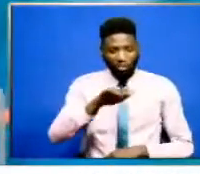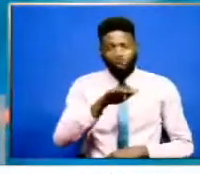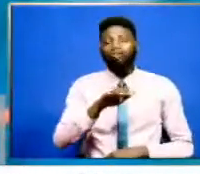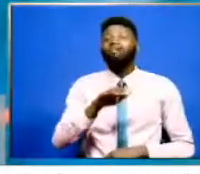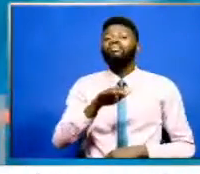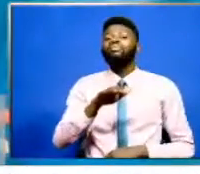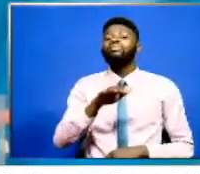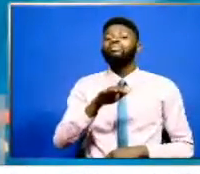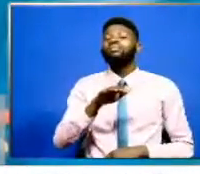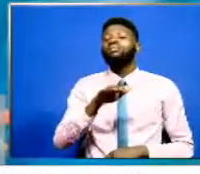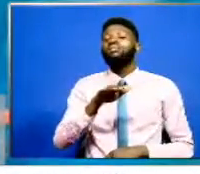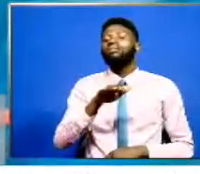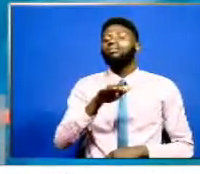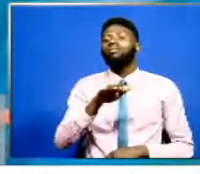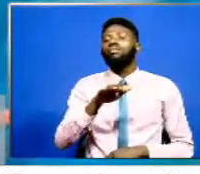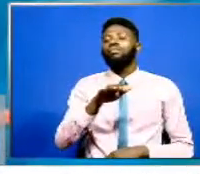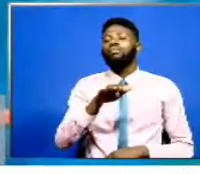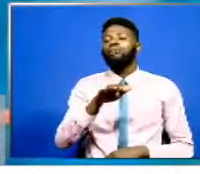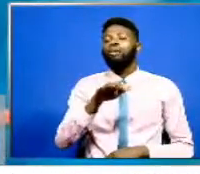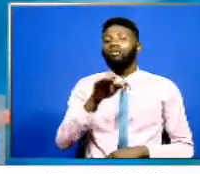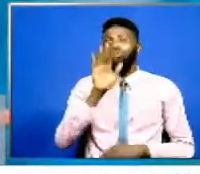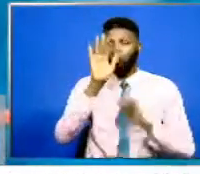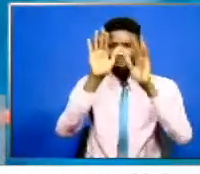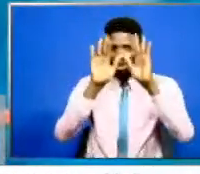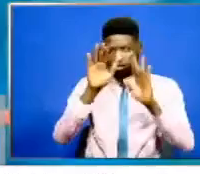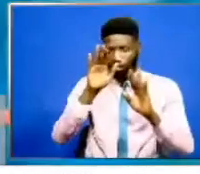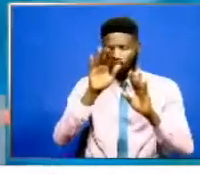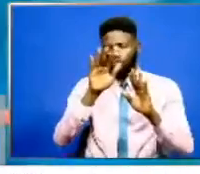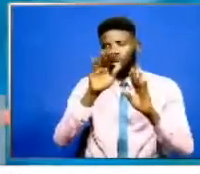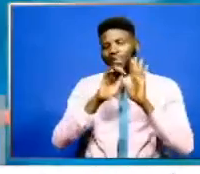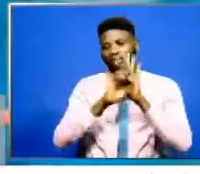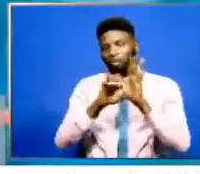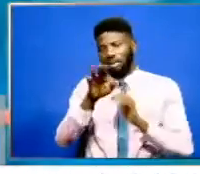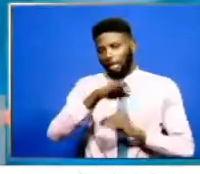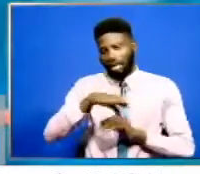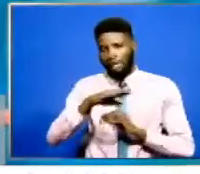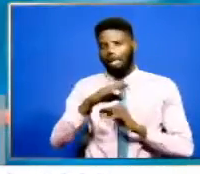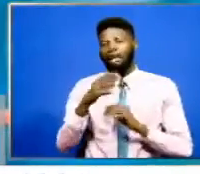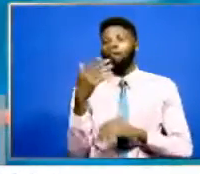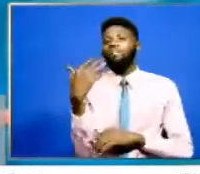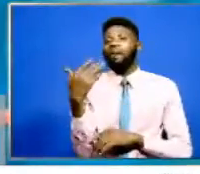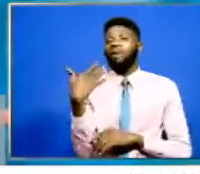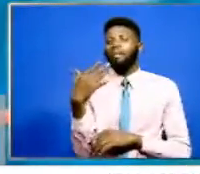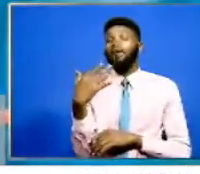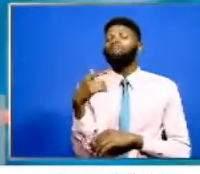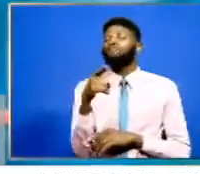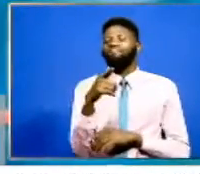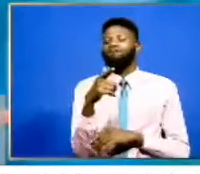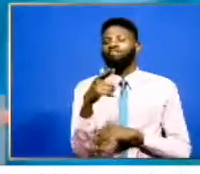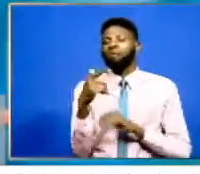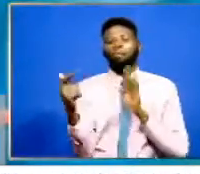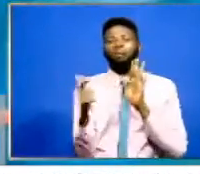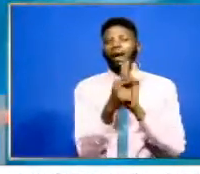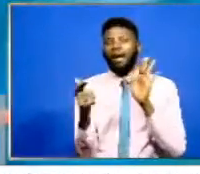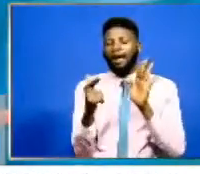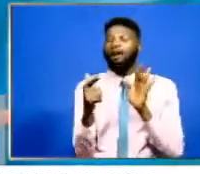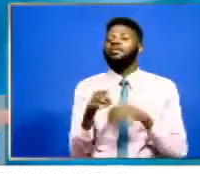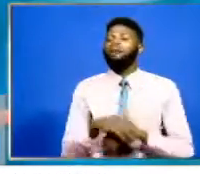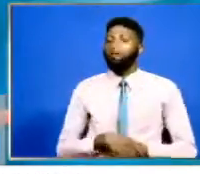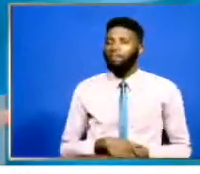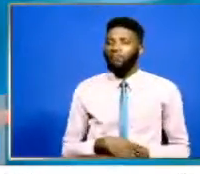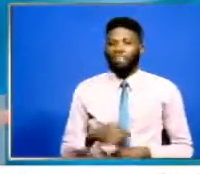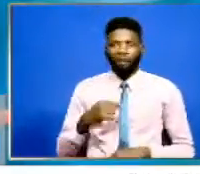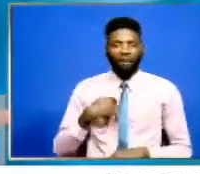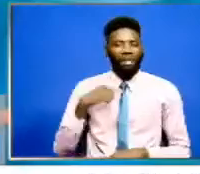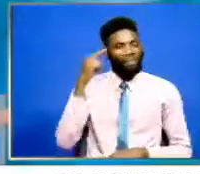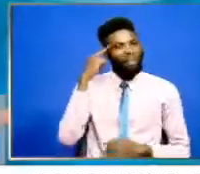that other countries in the world are emulating now. I think there is a